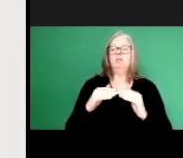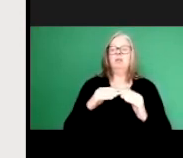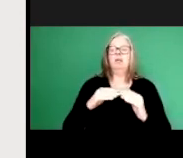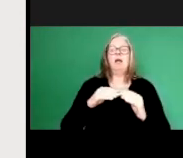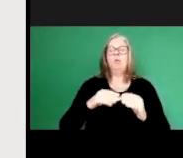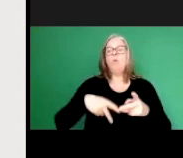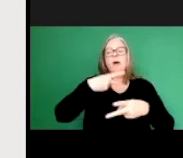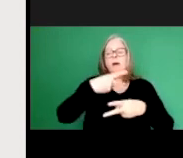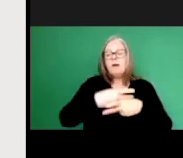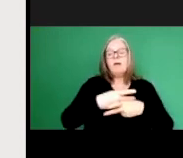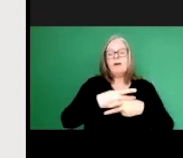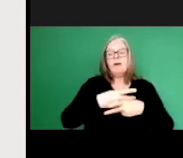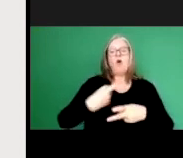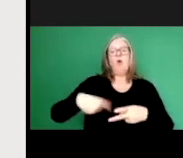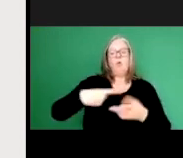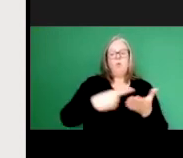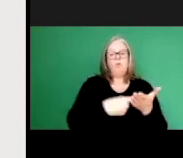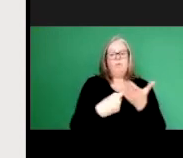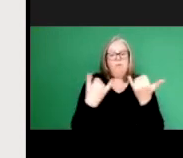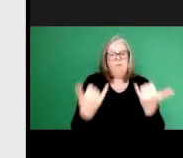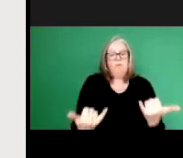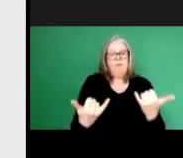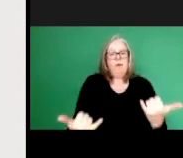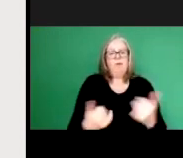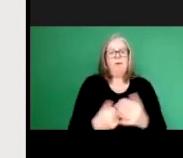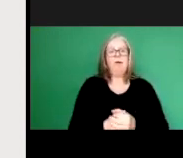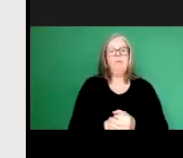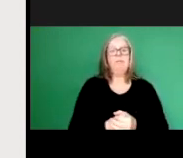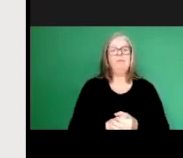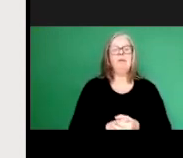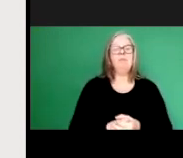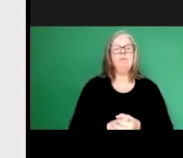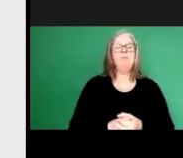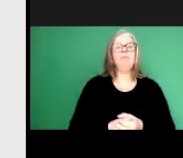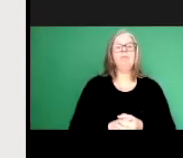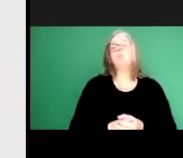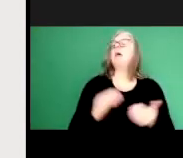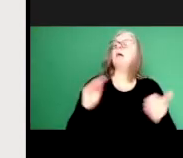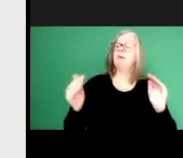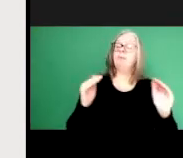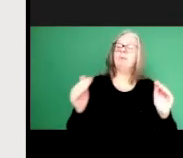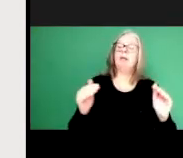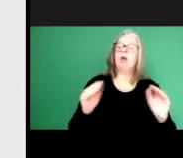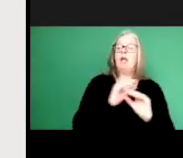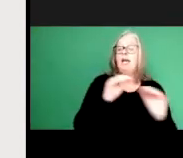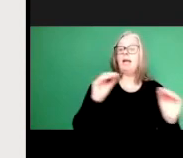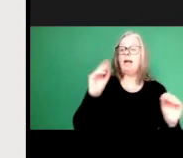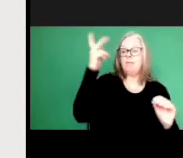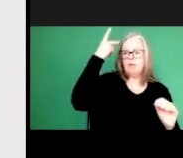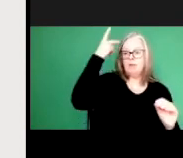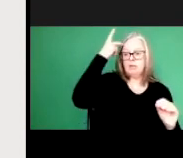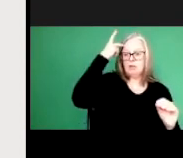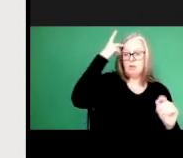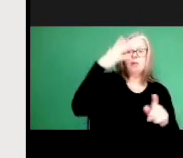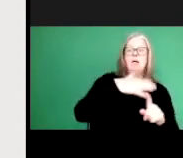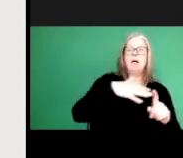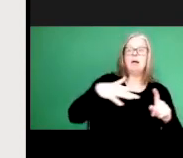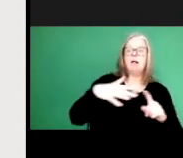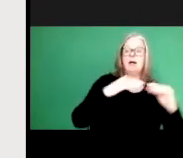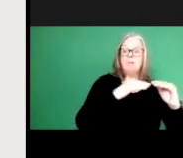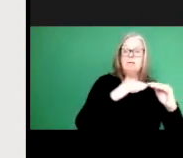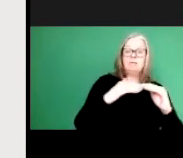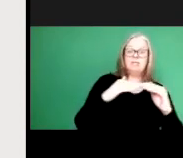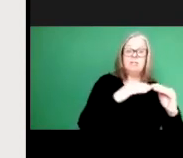about? Um, in contrast, the denuded, apolitical, generic climate justice, frontline and fence line climate